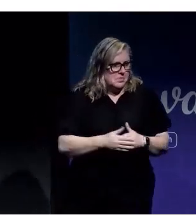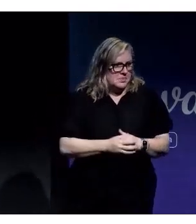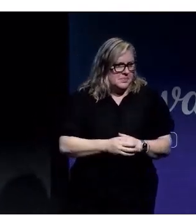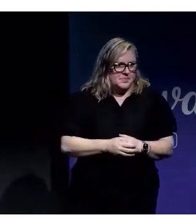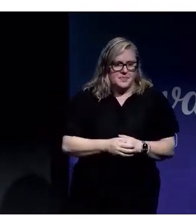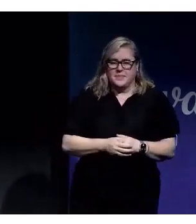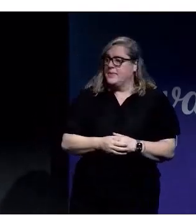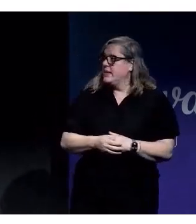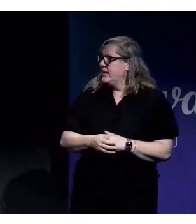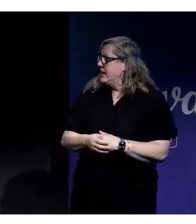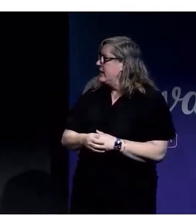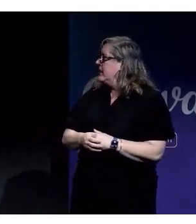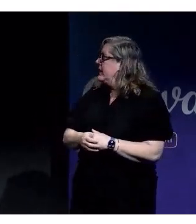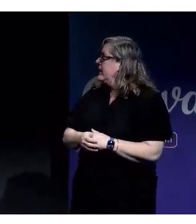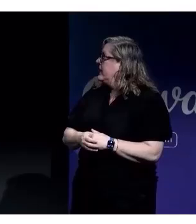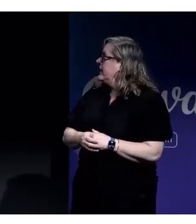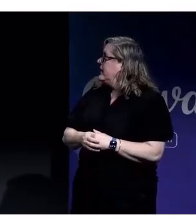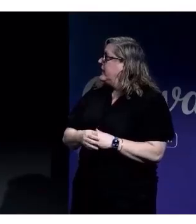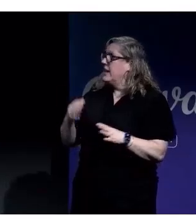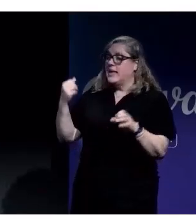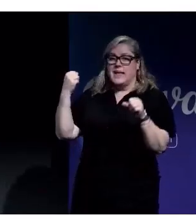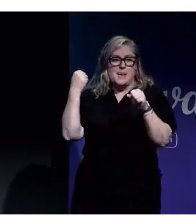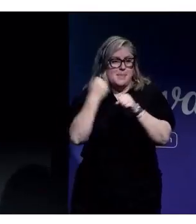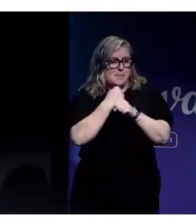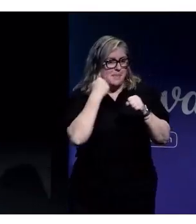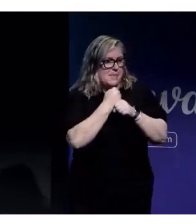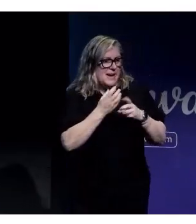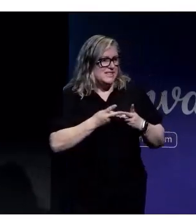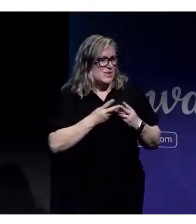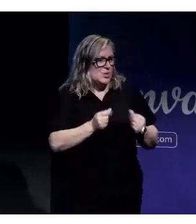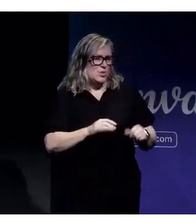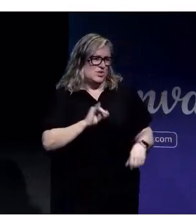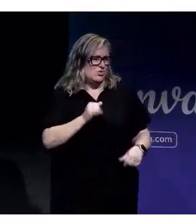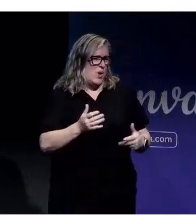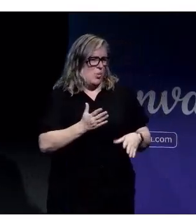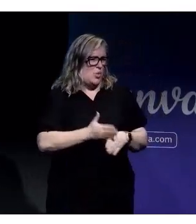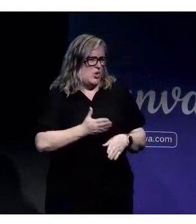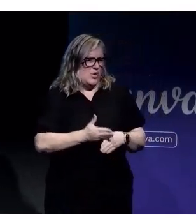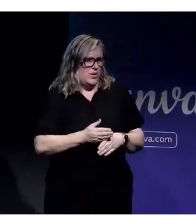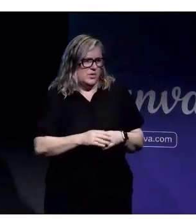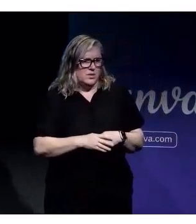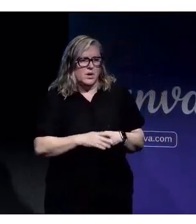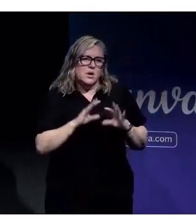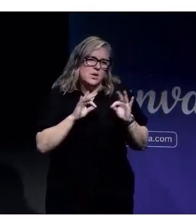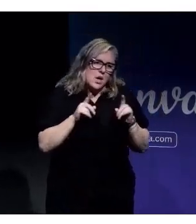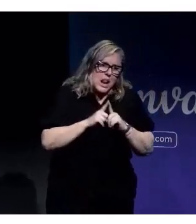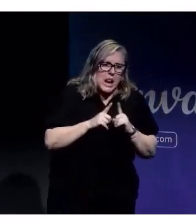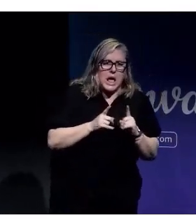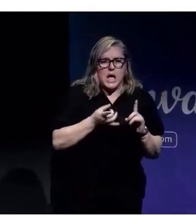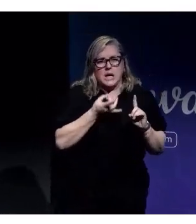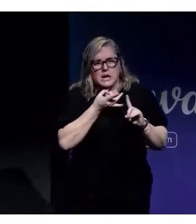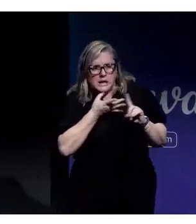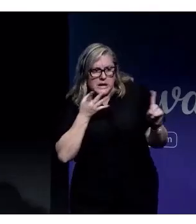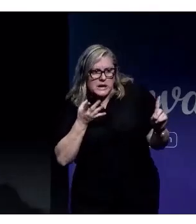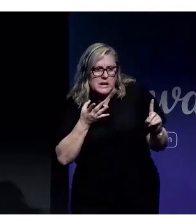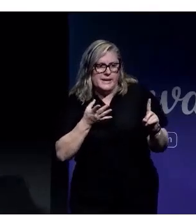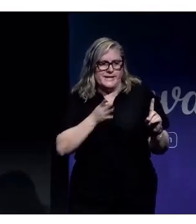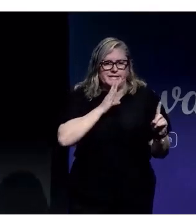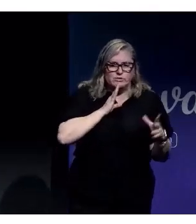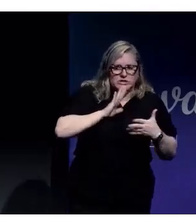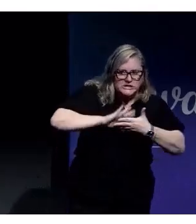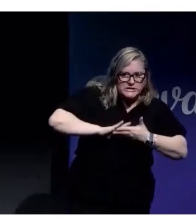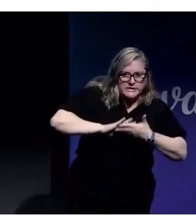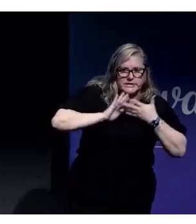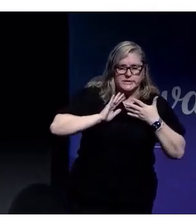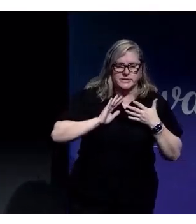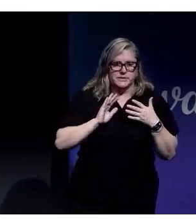into make a solution that just works. Don't have a special trigger, don't have a secret handshake, don't have